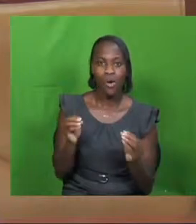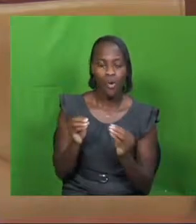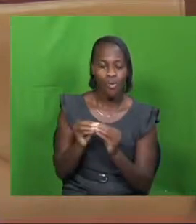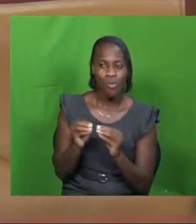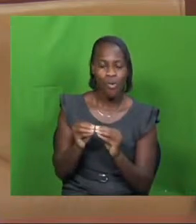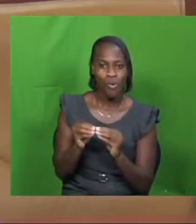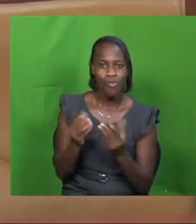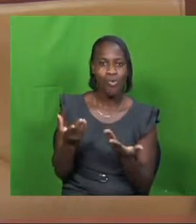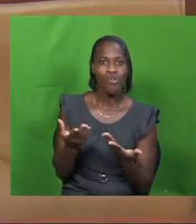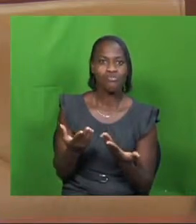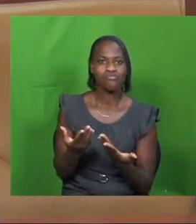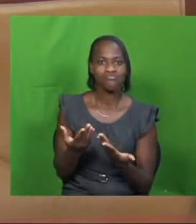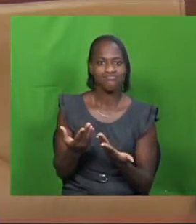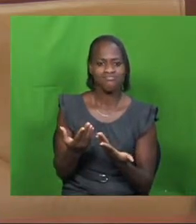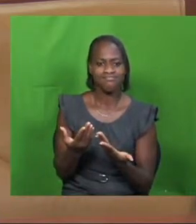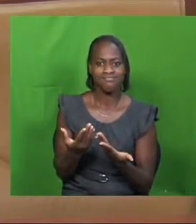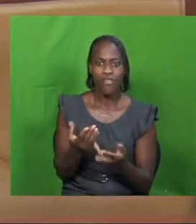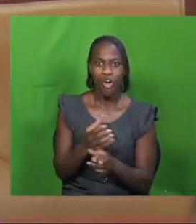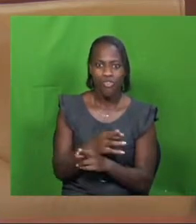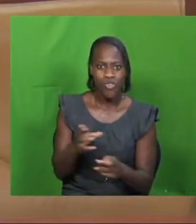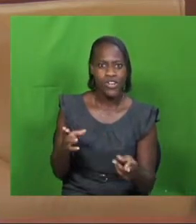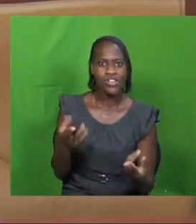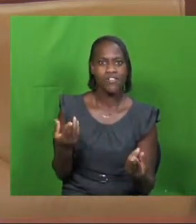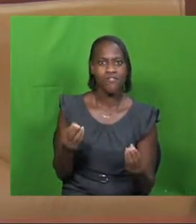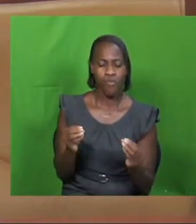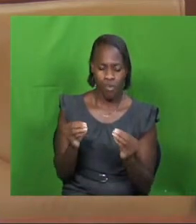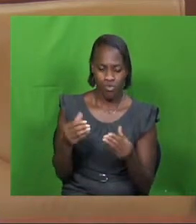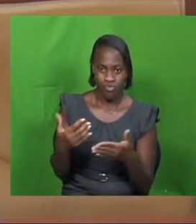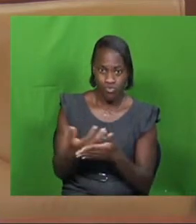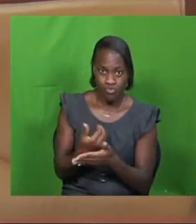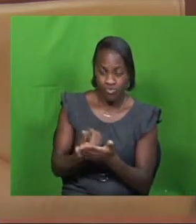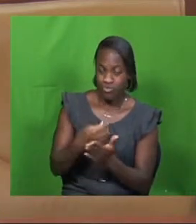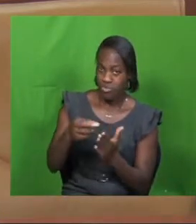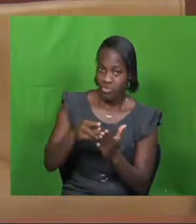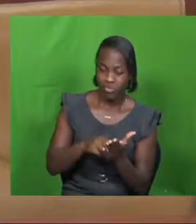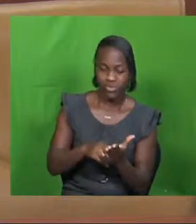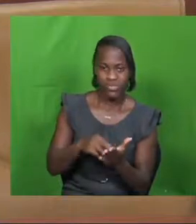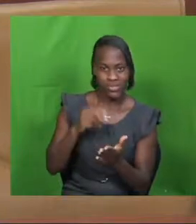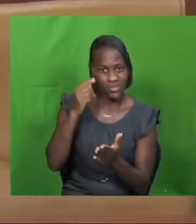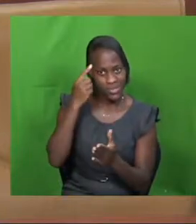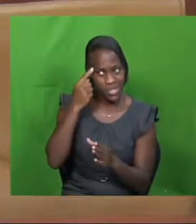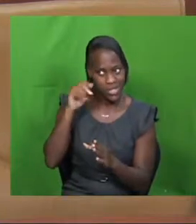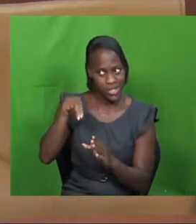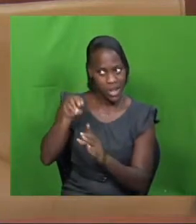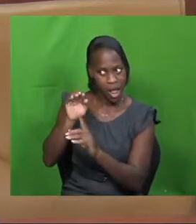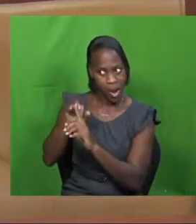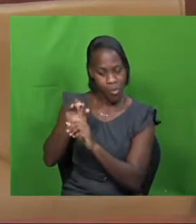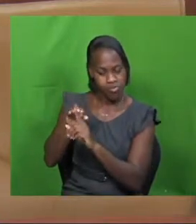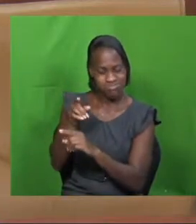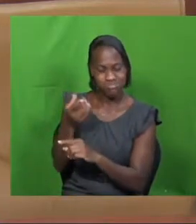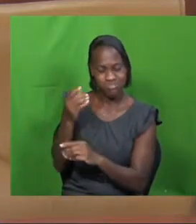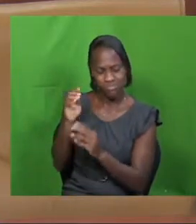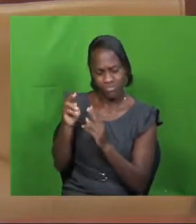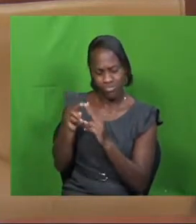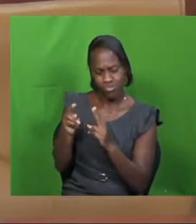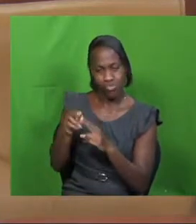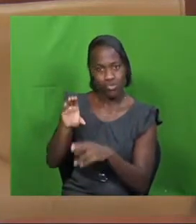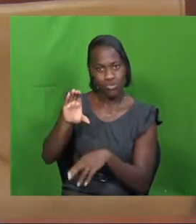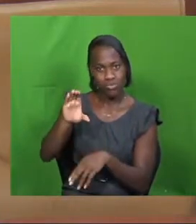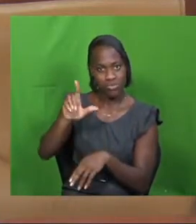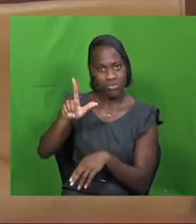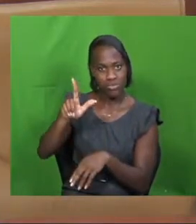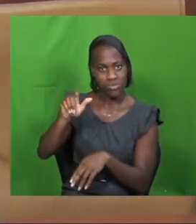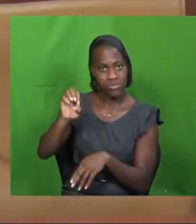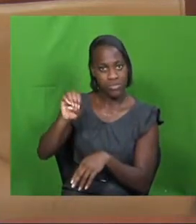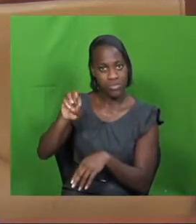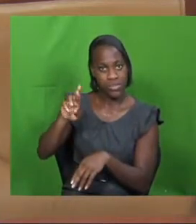with the current official report. So I thought that we needed to draw your attention so that the clerk and his